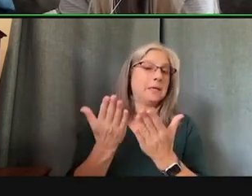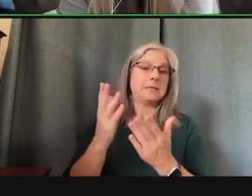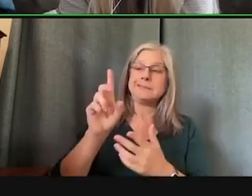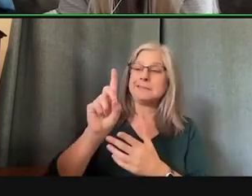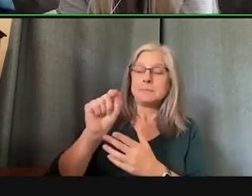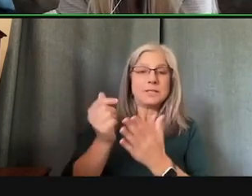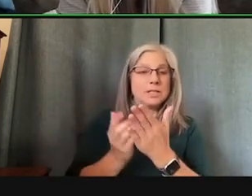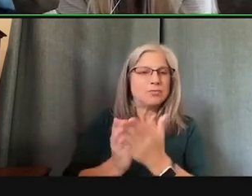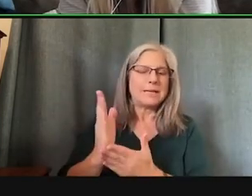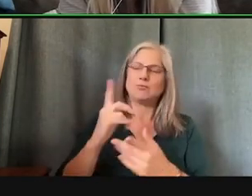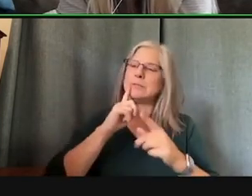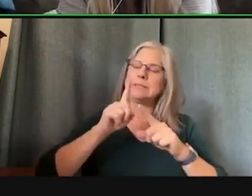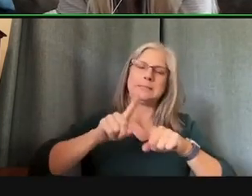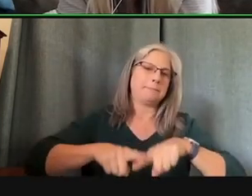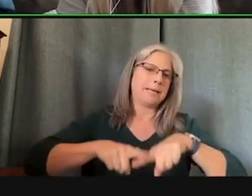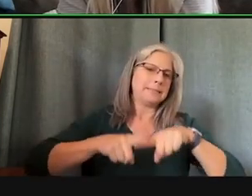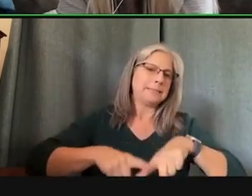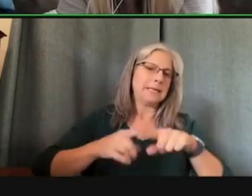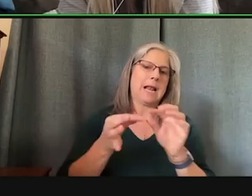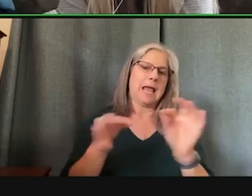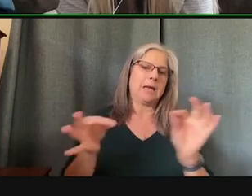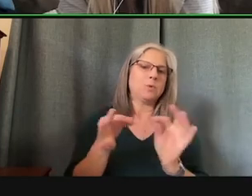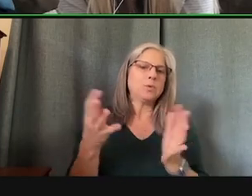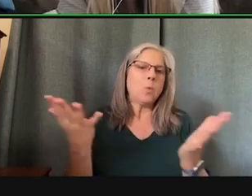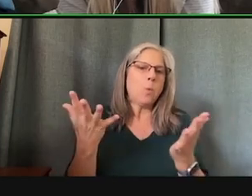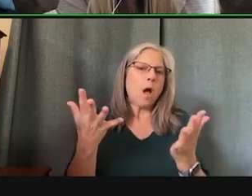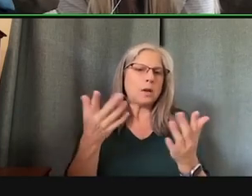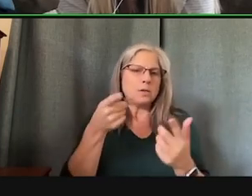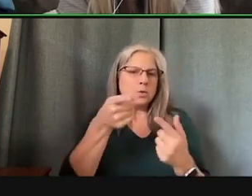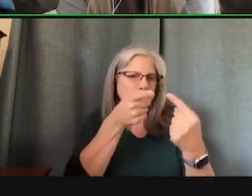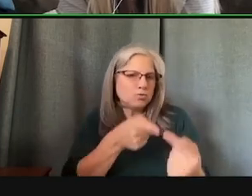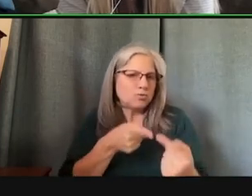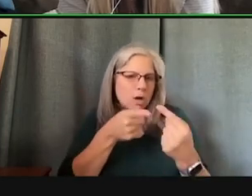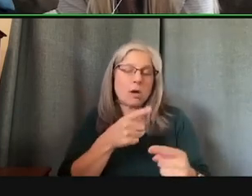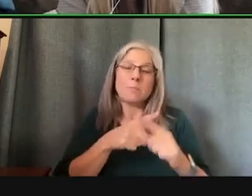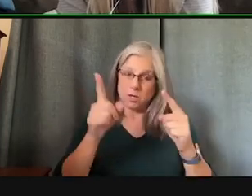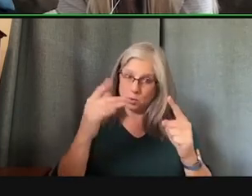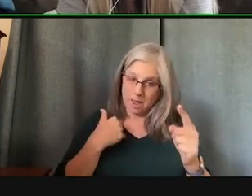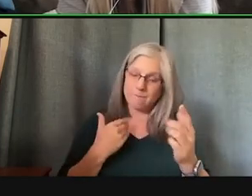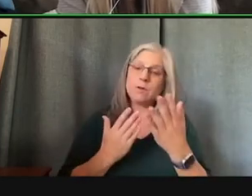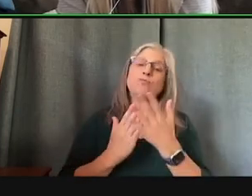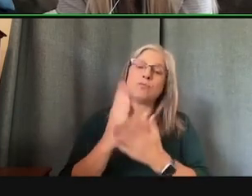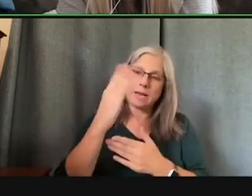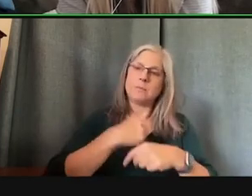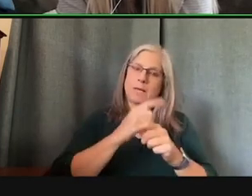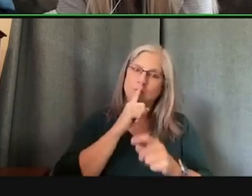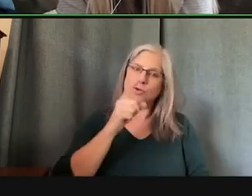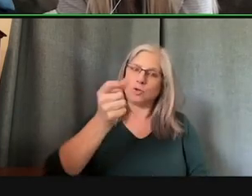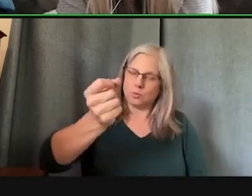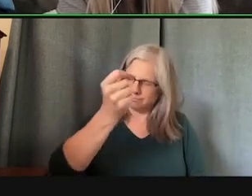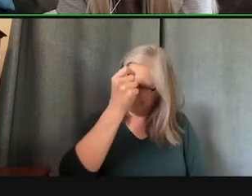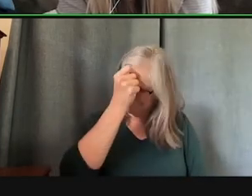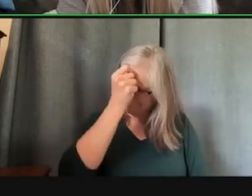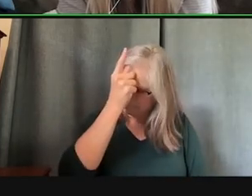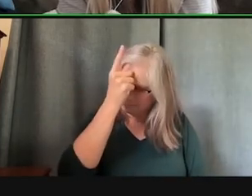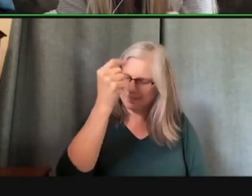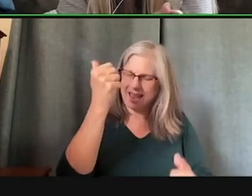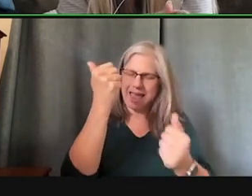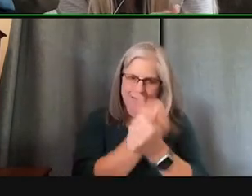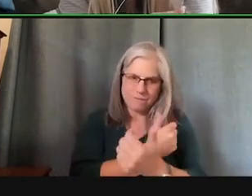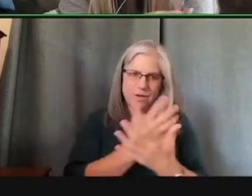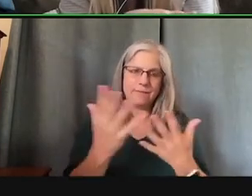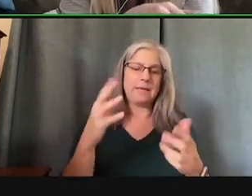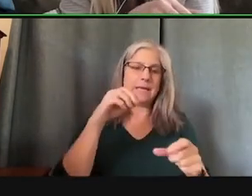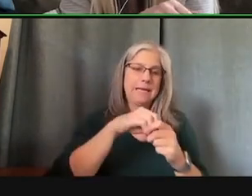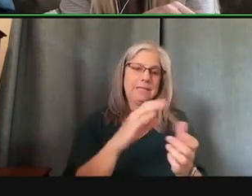depends on the language and what difficulty you're having. But that is a right that you have, is to have all documents translated